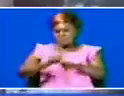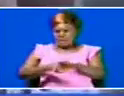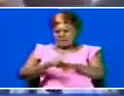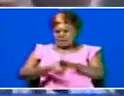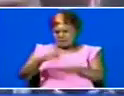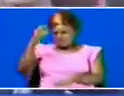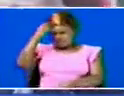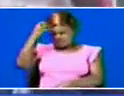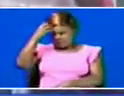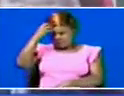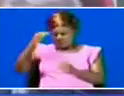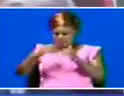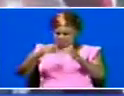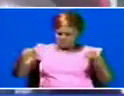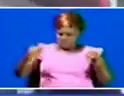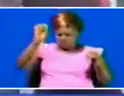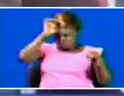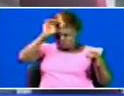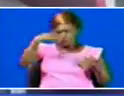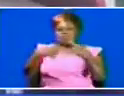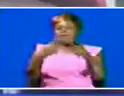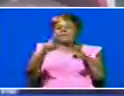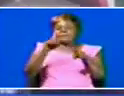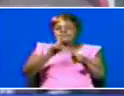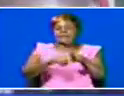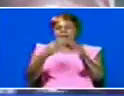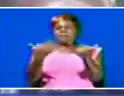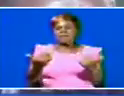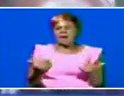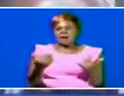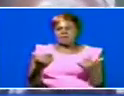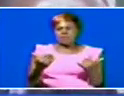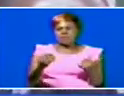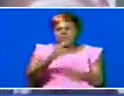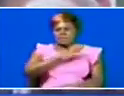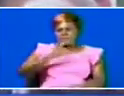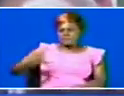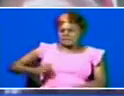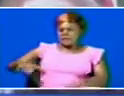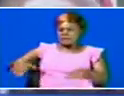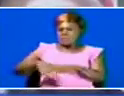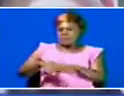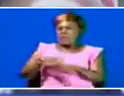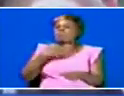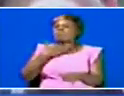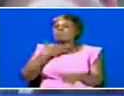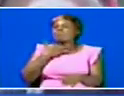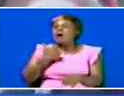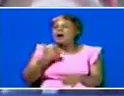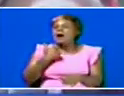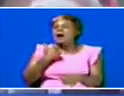ilitoka Eldoret walipewa na tukaendelea. Wakati imefika kwa Kristo wa upande huu wa itaji wa